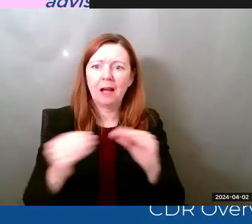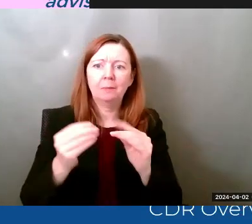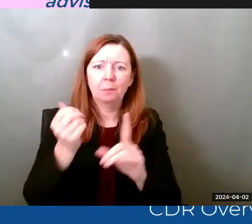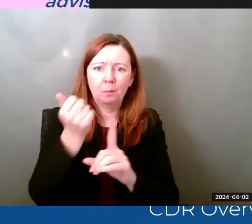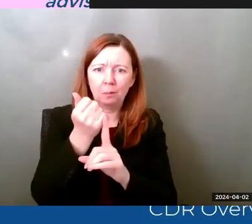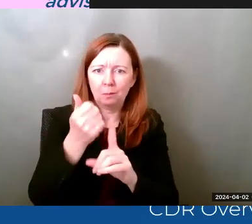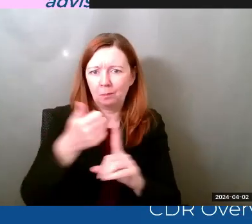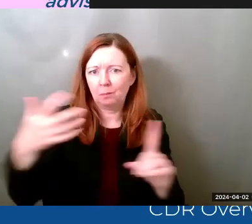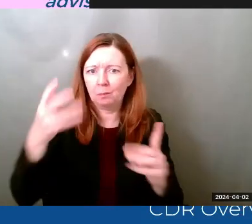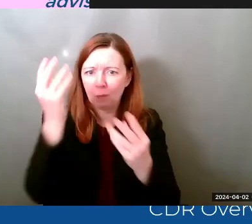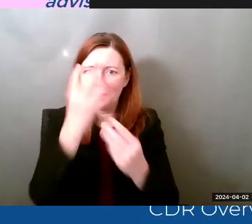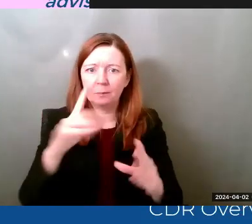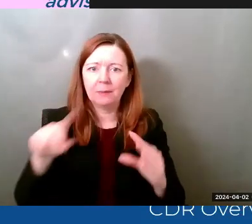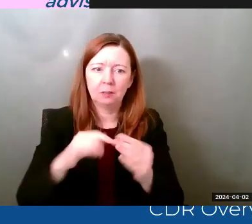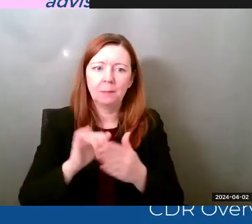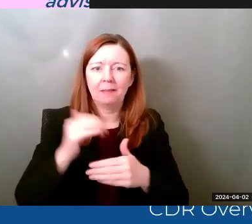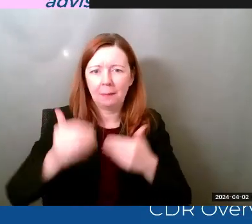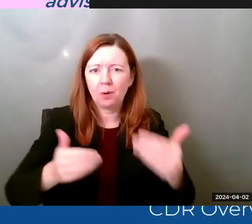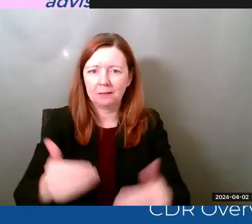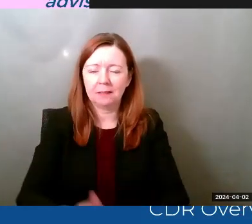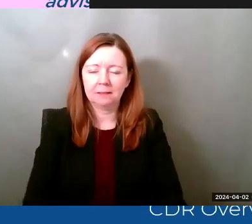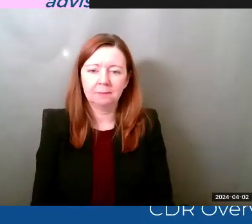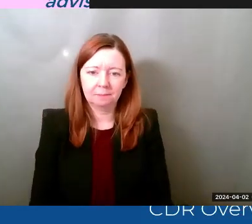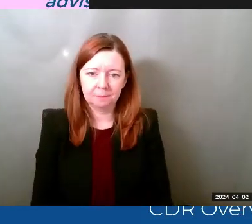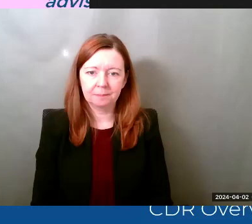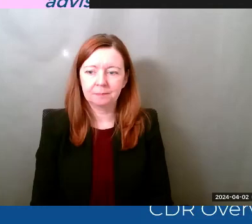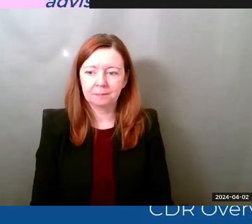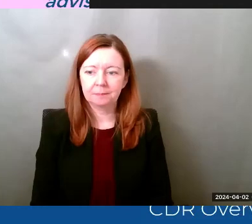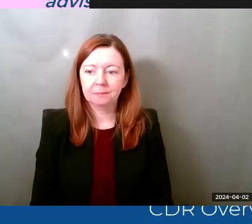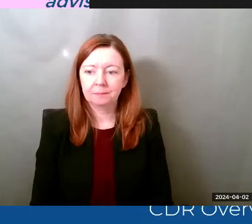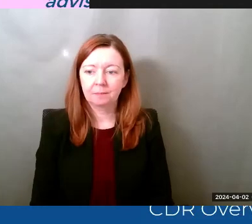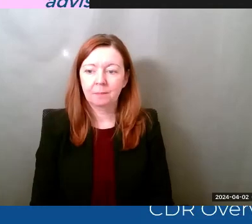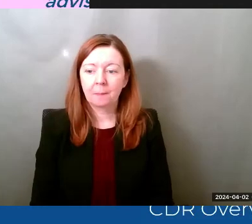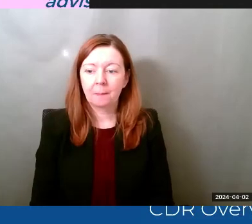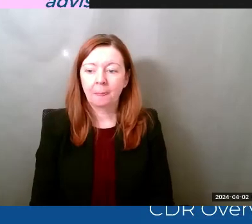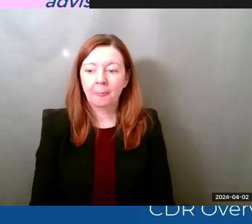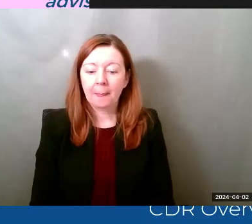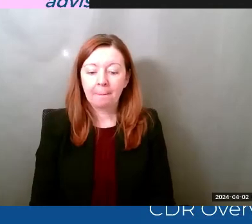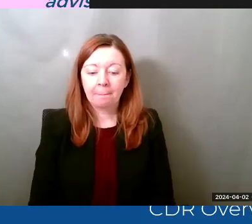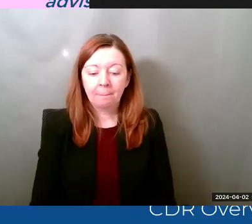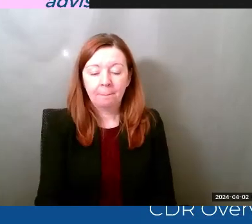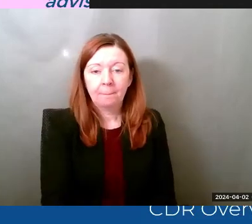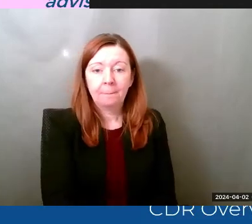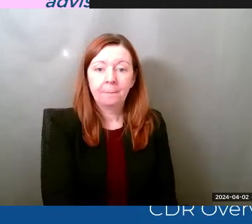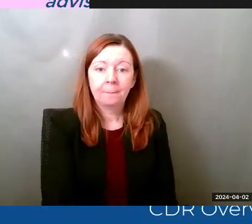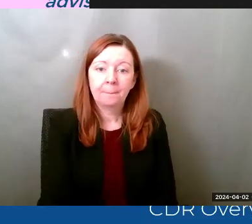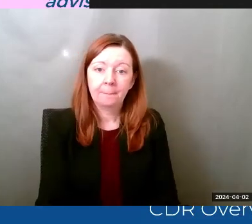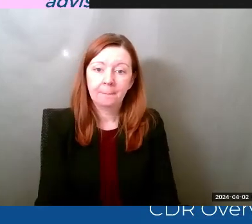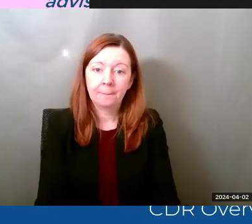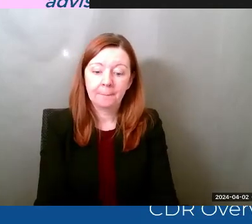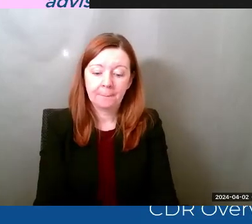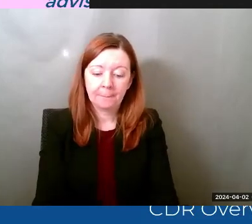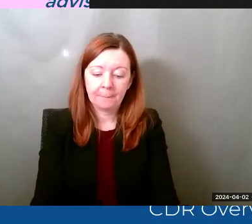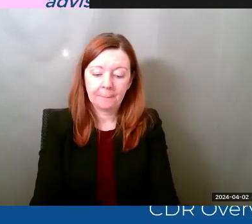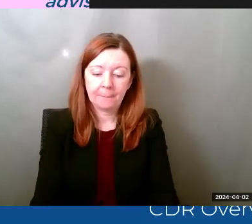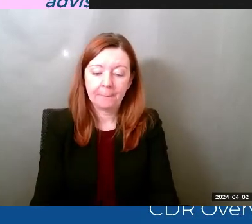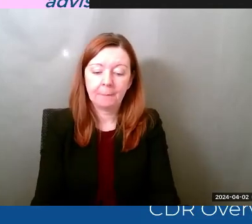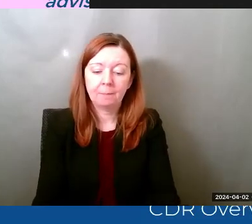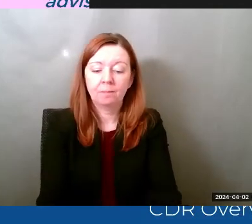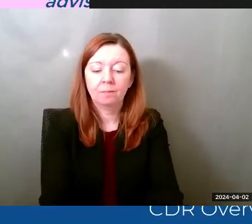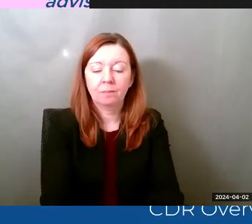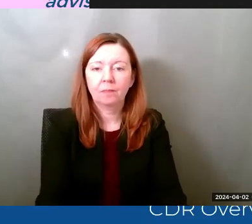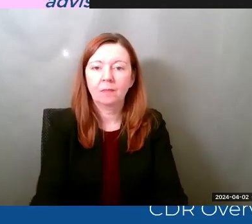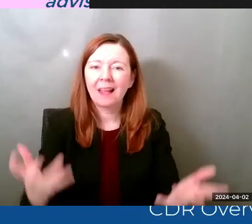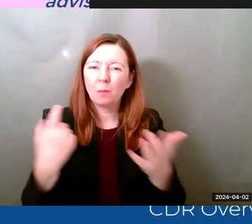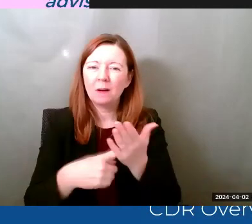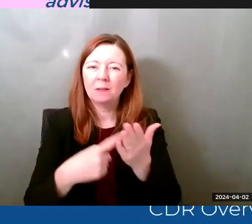just a bit about the CDR process. I want to take some additional time to discuss the overall